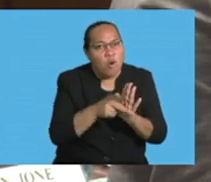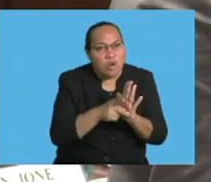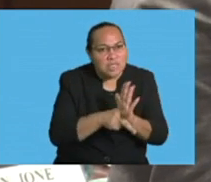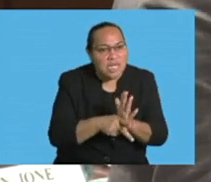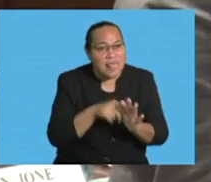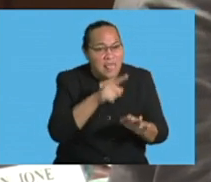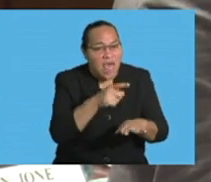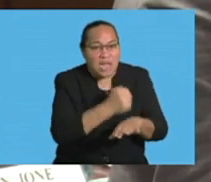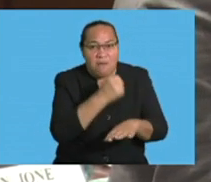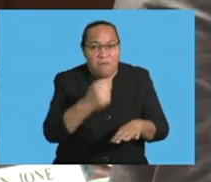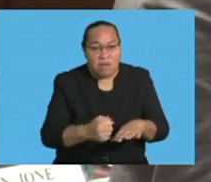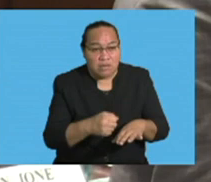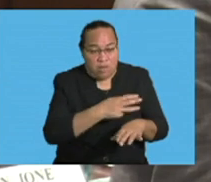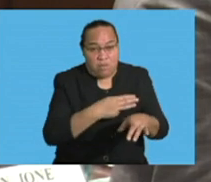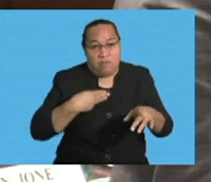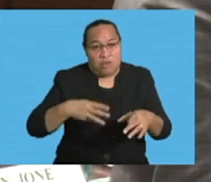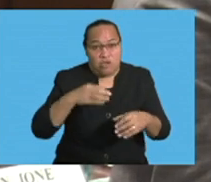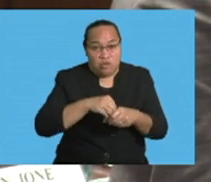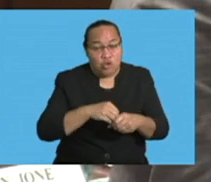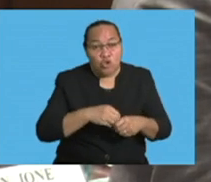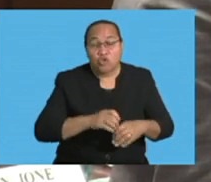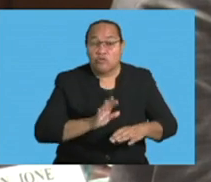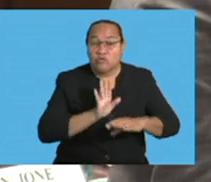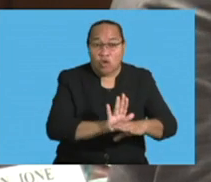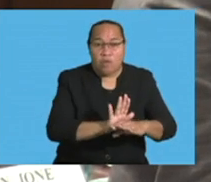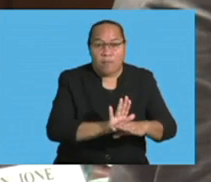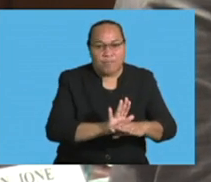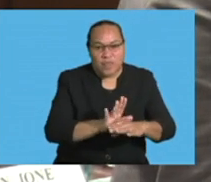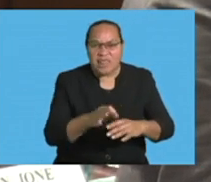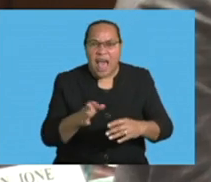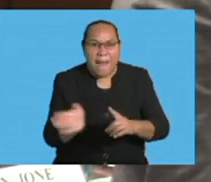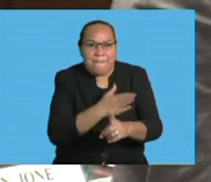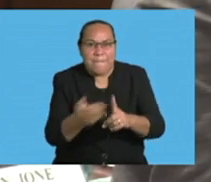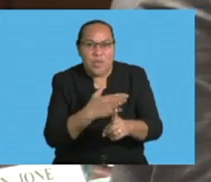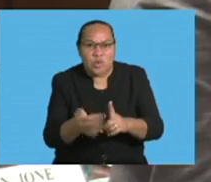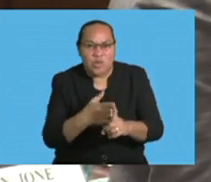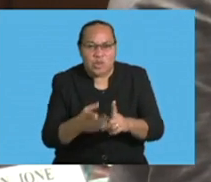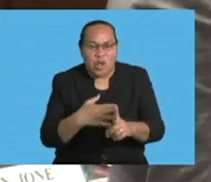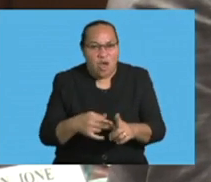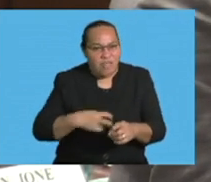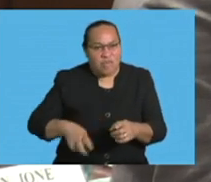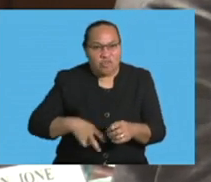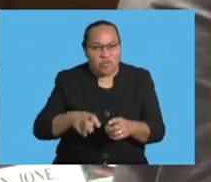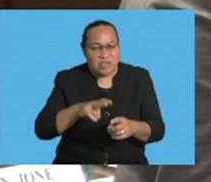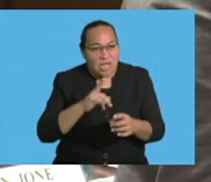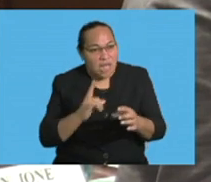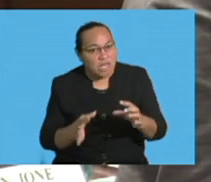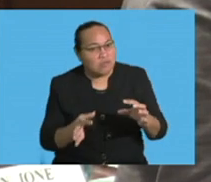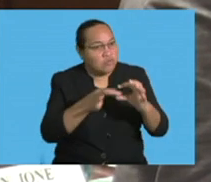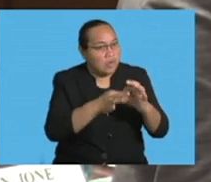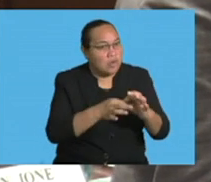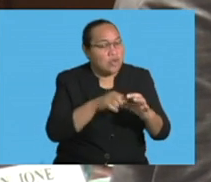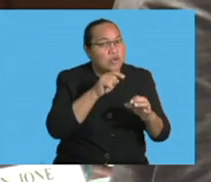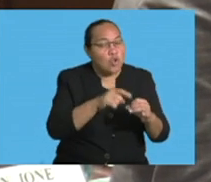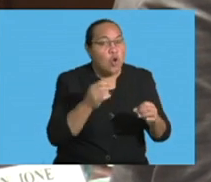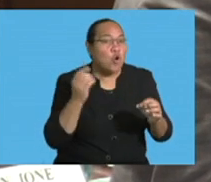the Ministry to minimize abuse of the e-transport in accordance with Goals 1, 4 and 10